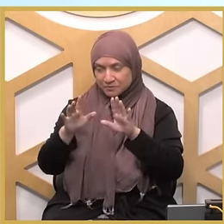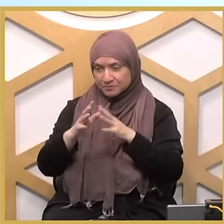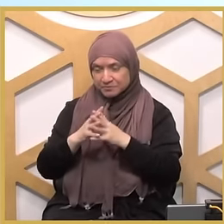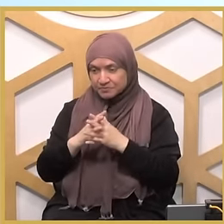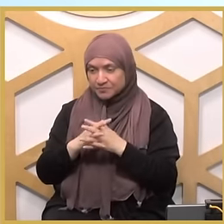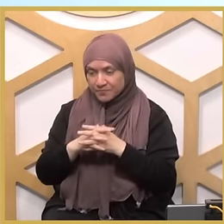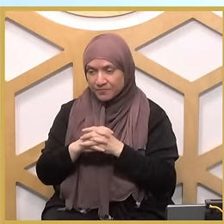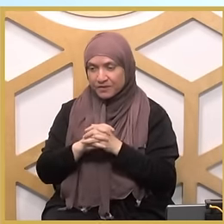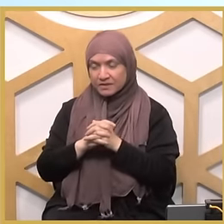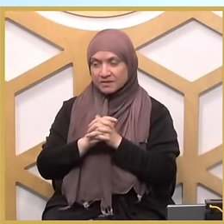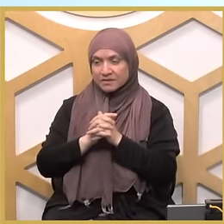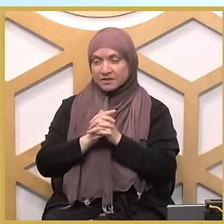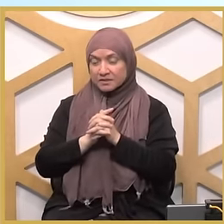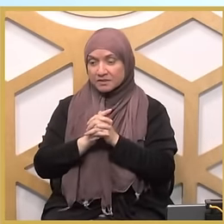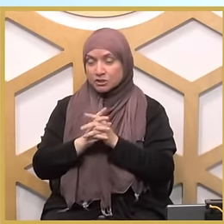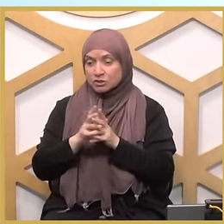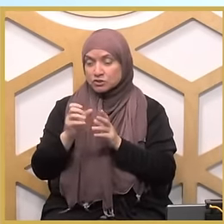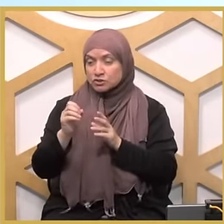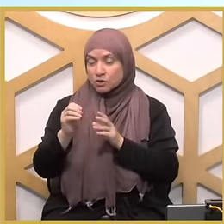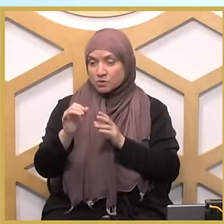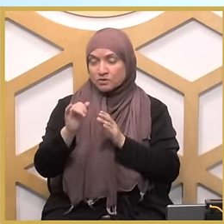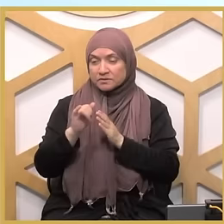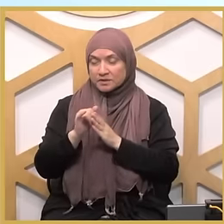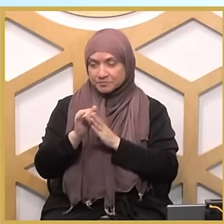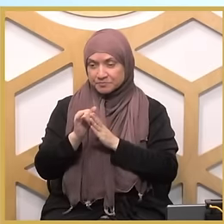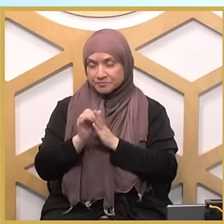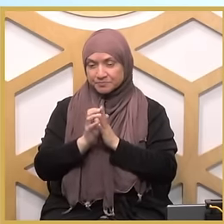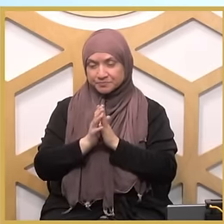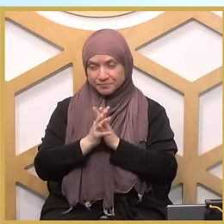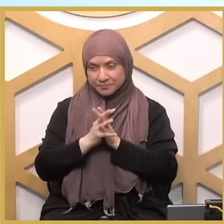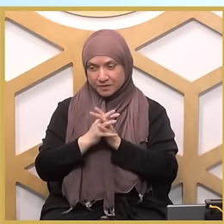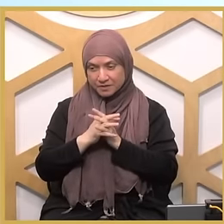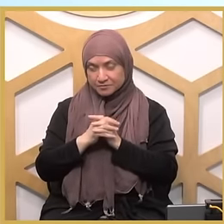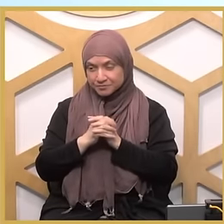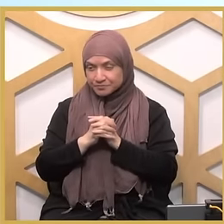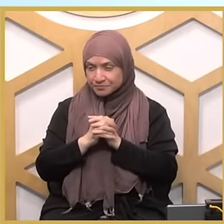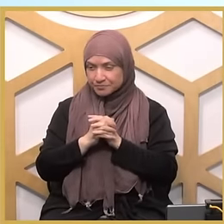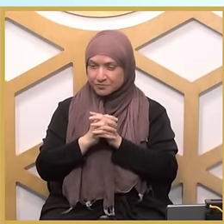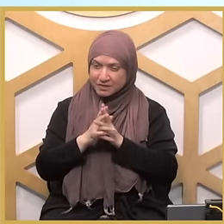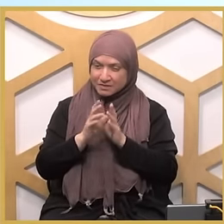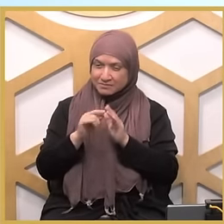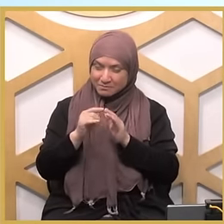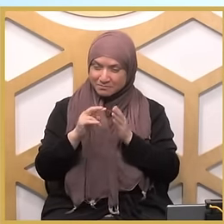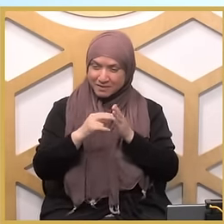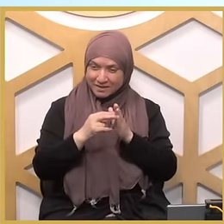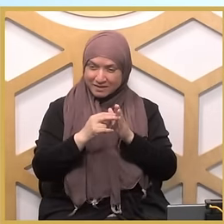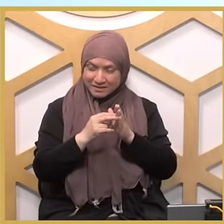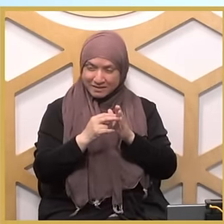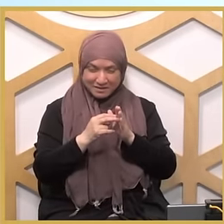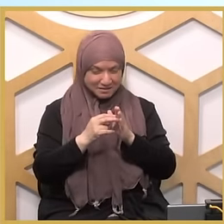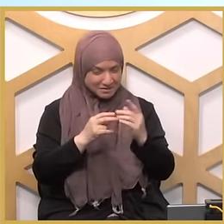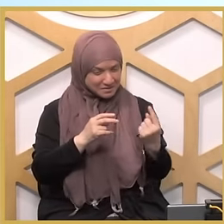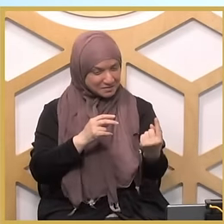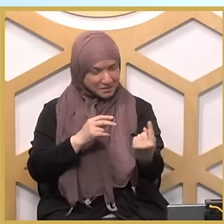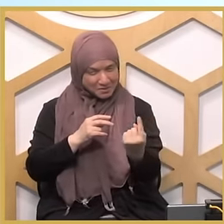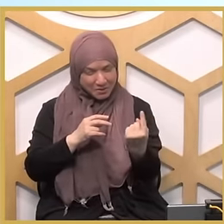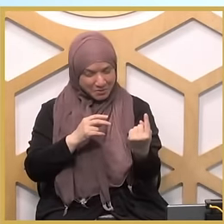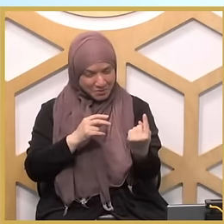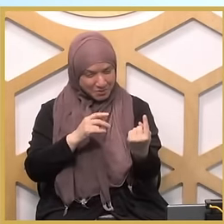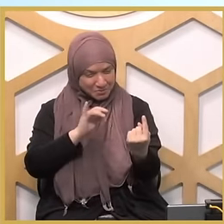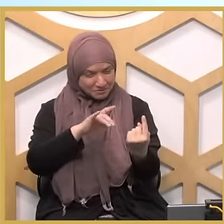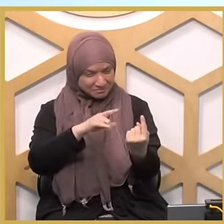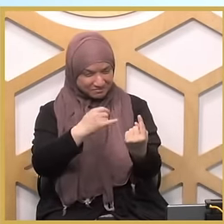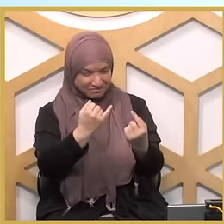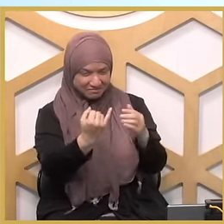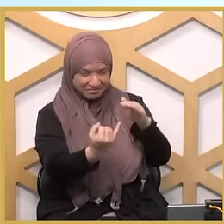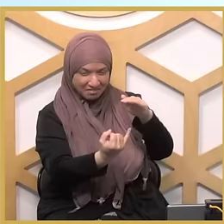we kind of deal with that consequence? Abandonment is not the same thing as being banned. Allah subhanahu wa ta'ala, so long